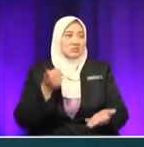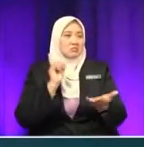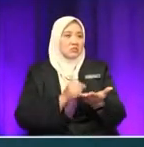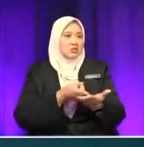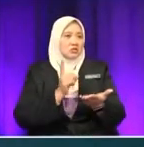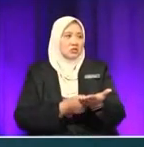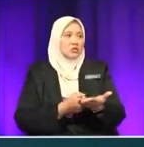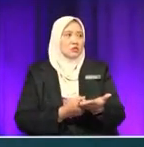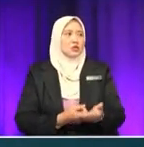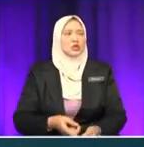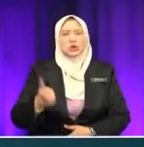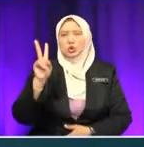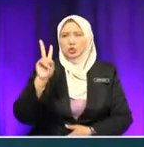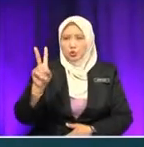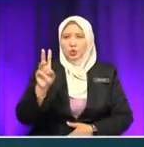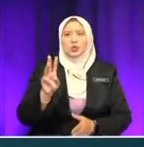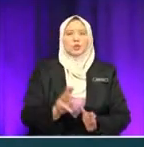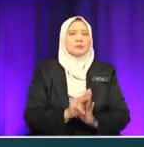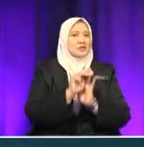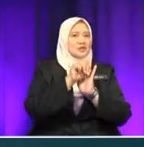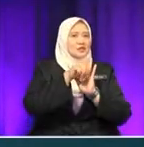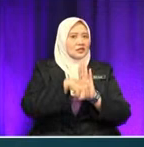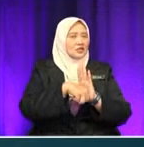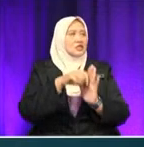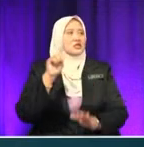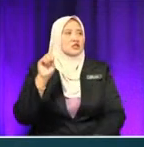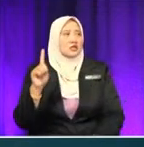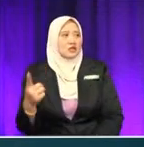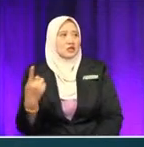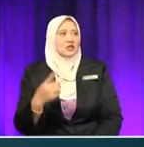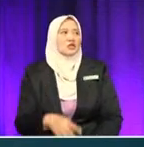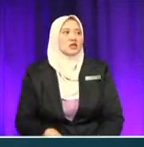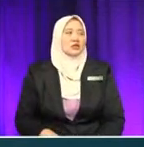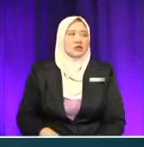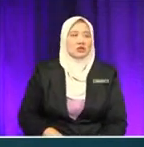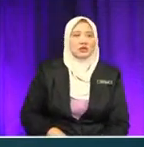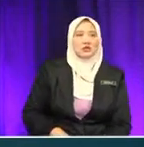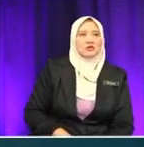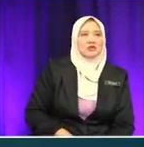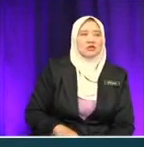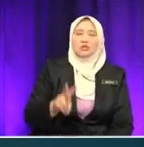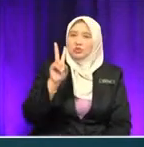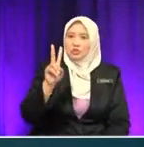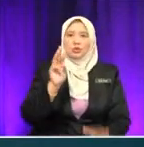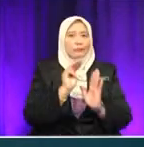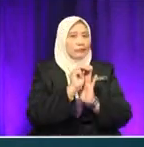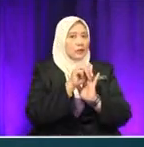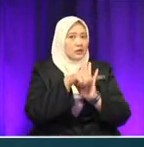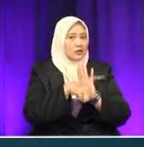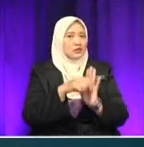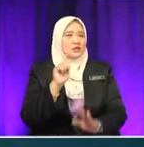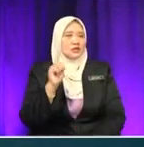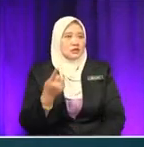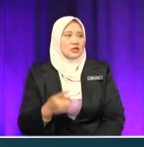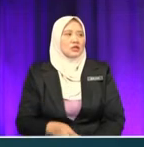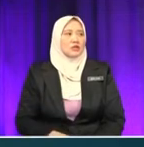discussion takes only 2 minutes. 2 minutes for you to discuss, people. 2 minutes. Just 2 minutes. And you need to choose at